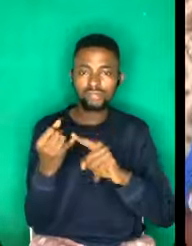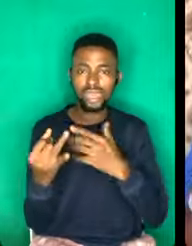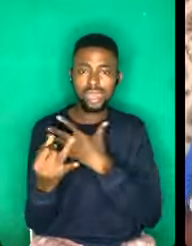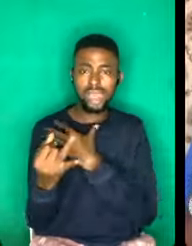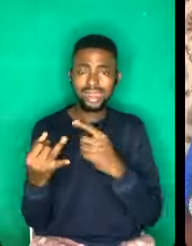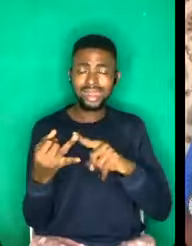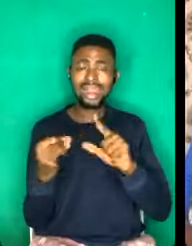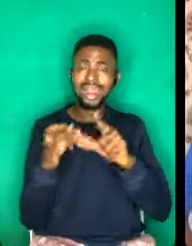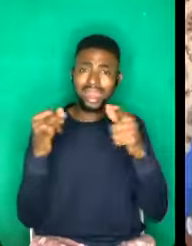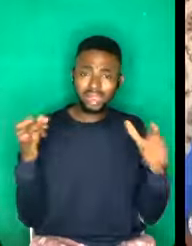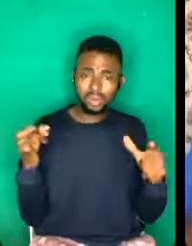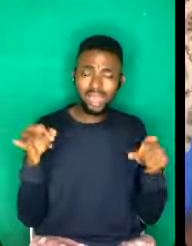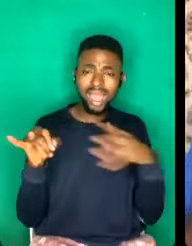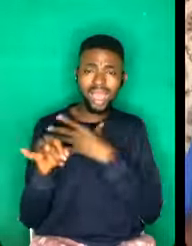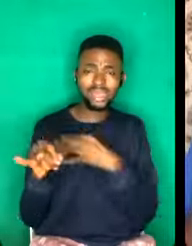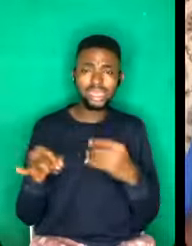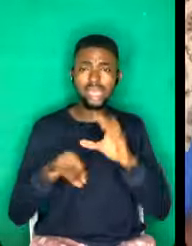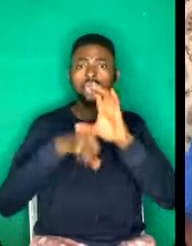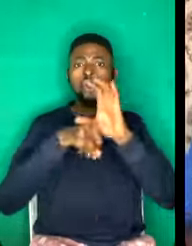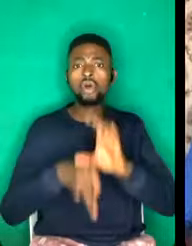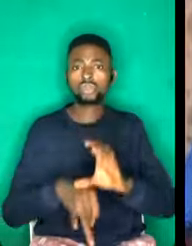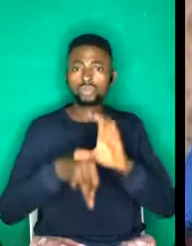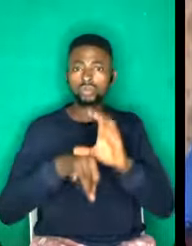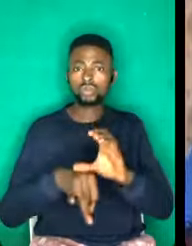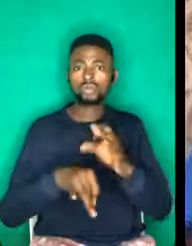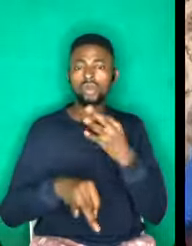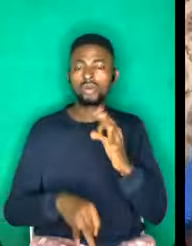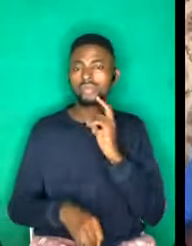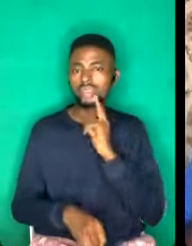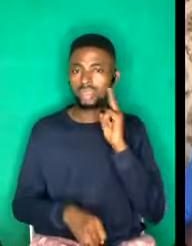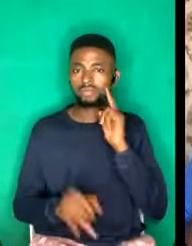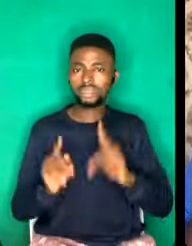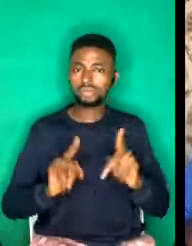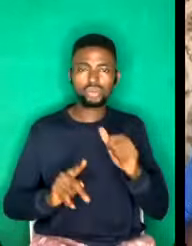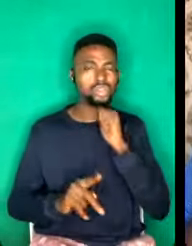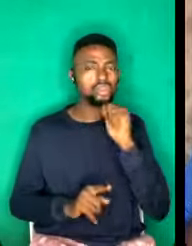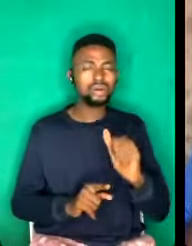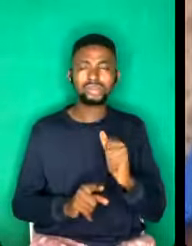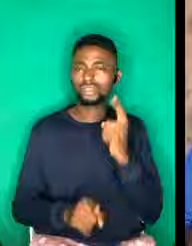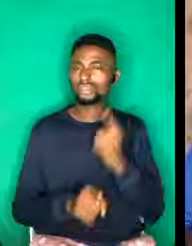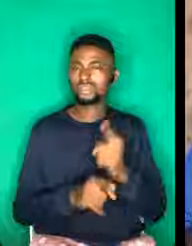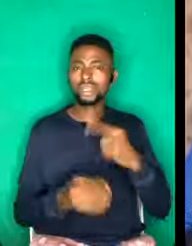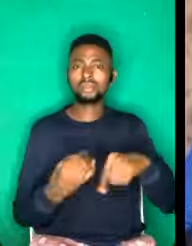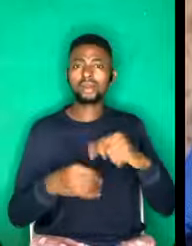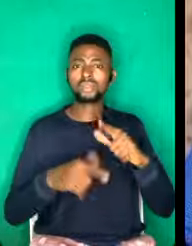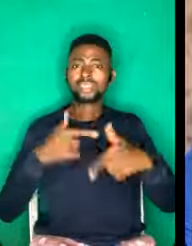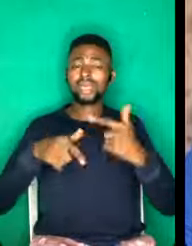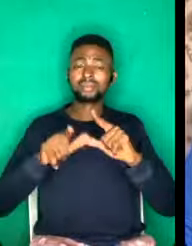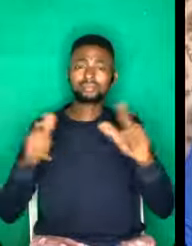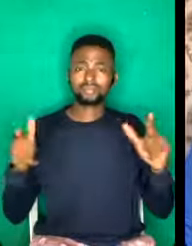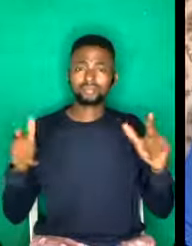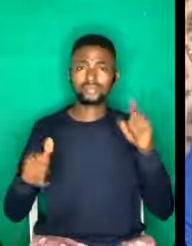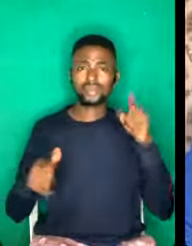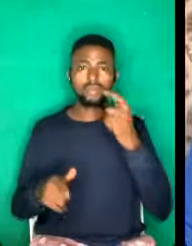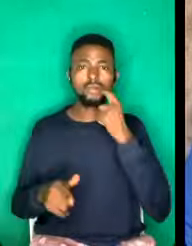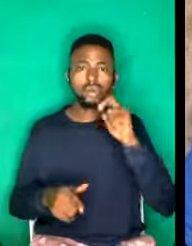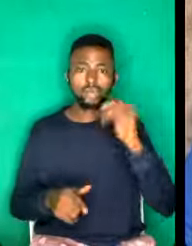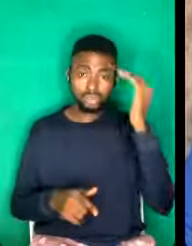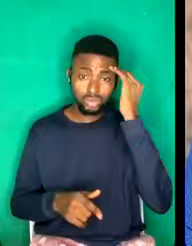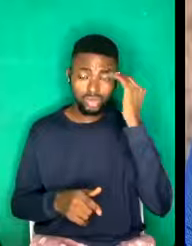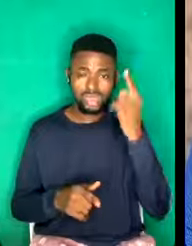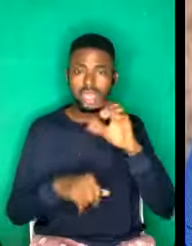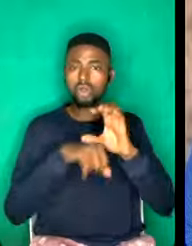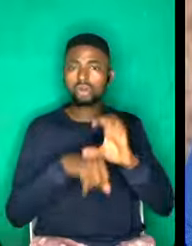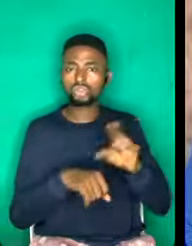and also the culture of the deaf. So it's not just about the sign language. You should know the culture, so you know how to present